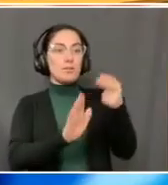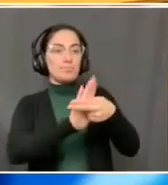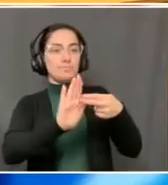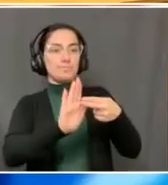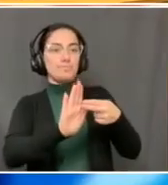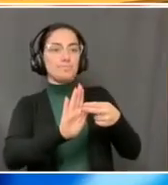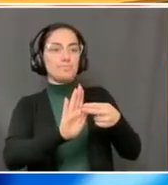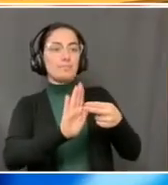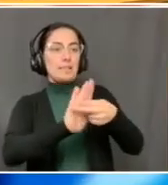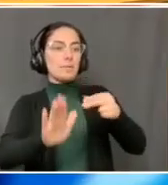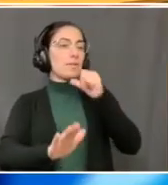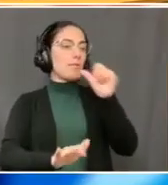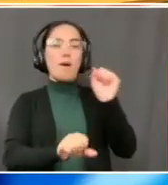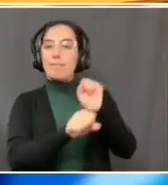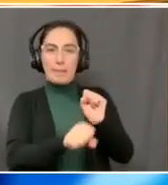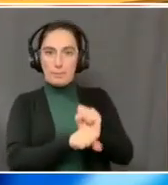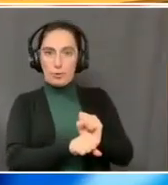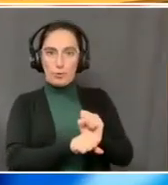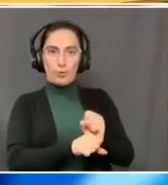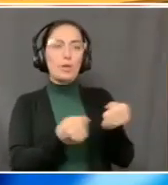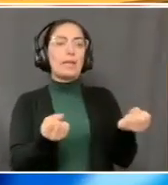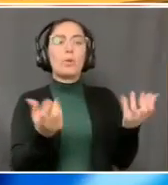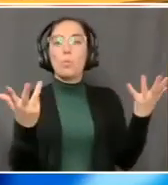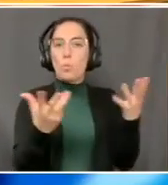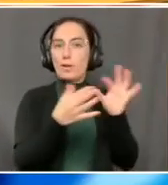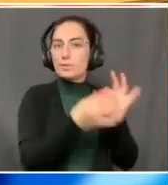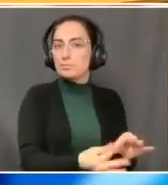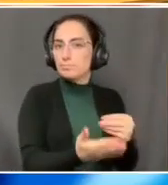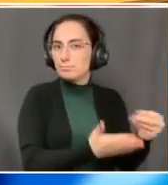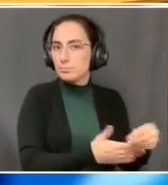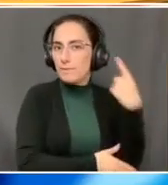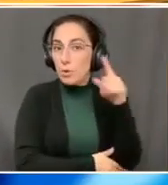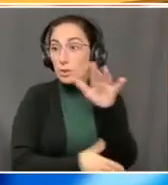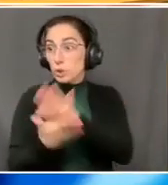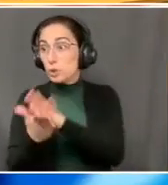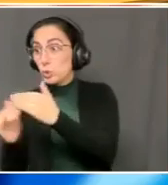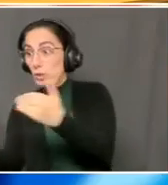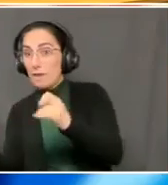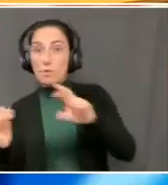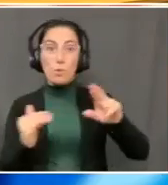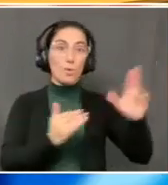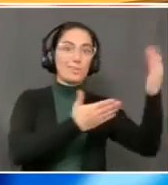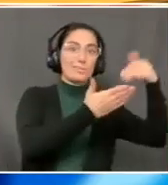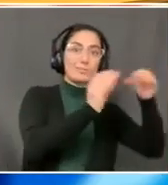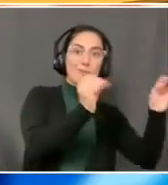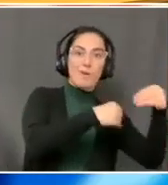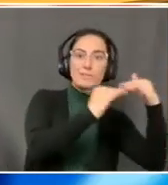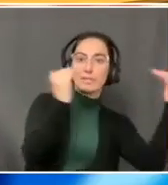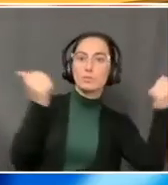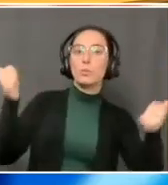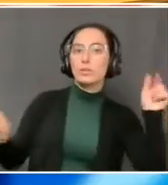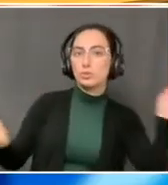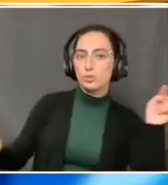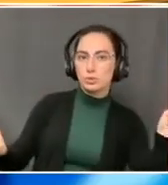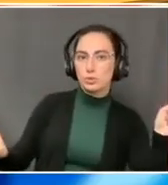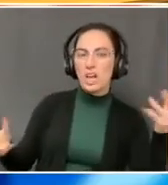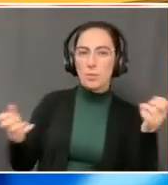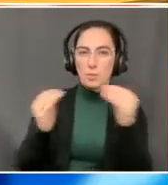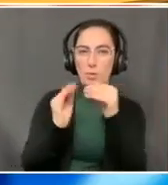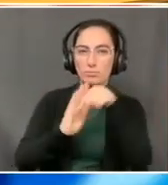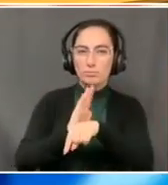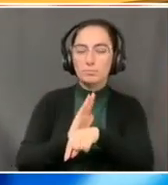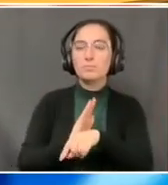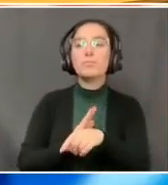I think this was a helpful articulation. As some of my colleagues have said, some of it is like a deeper dive, and I'll get